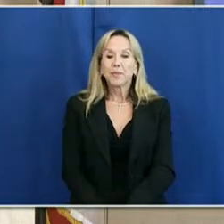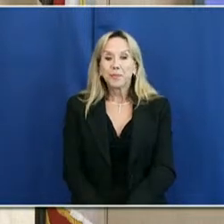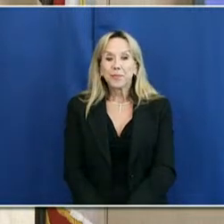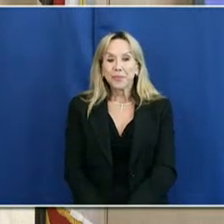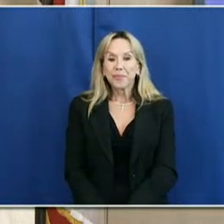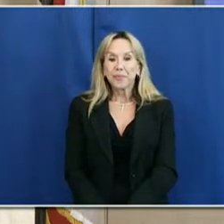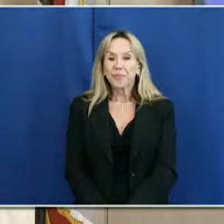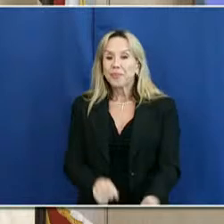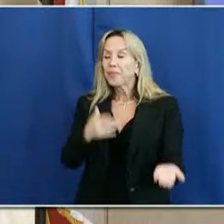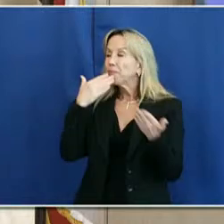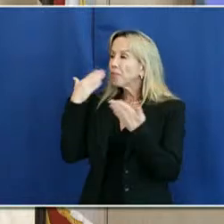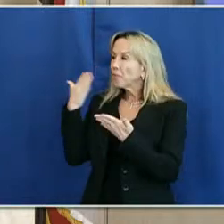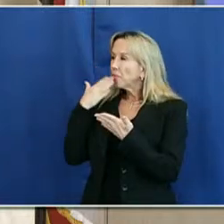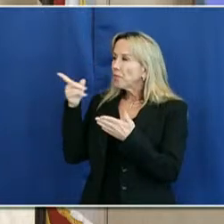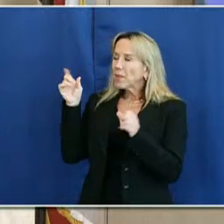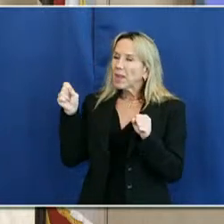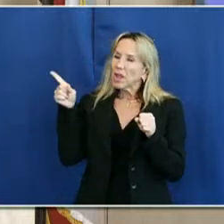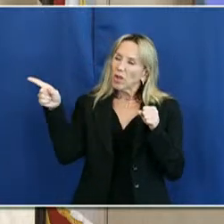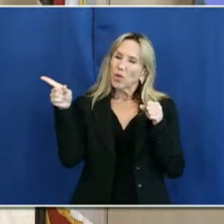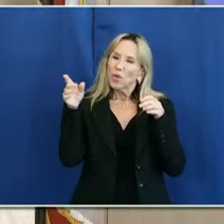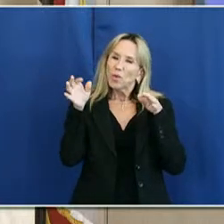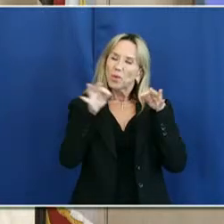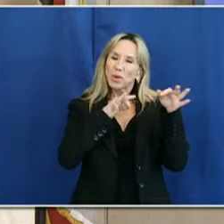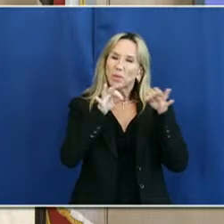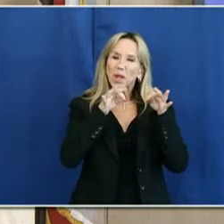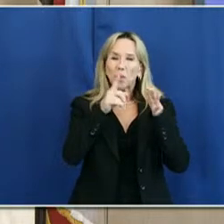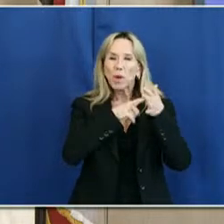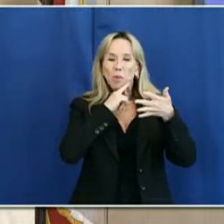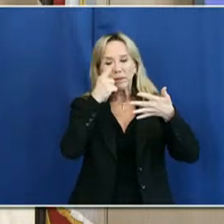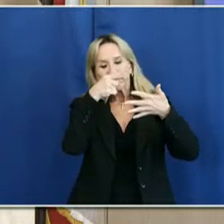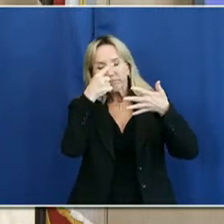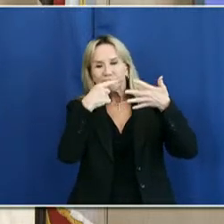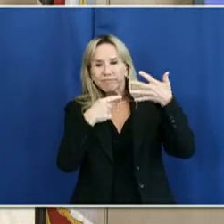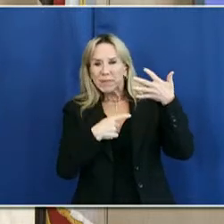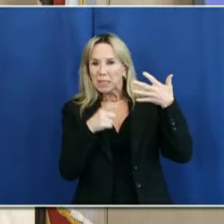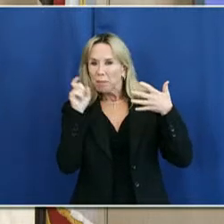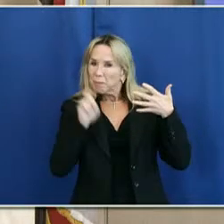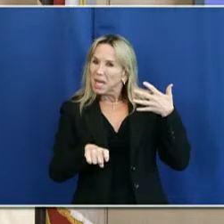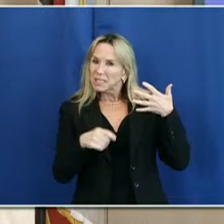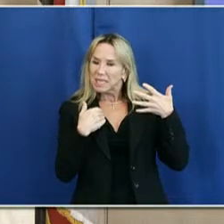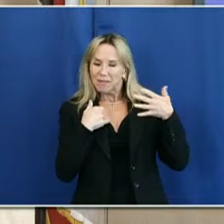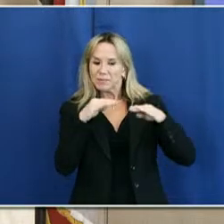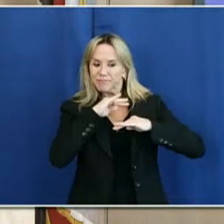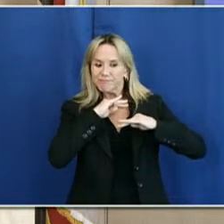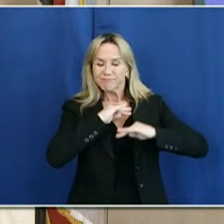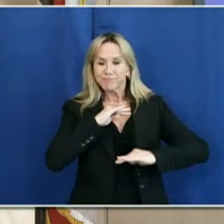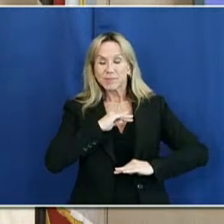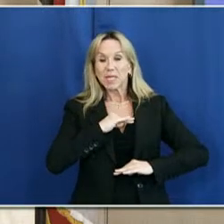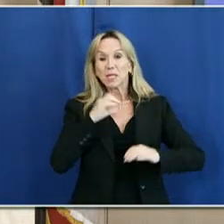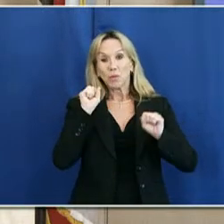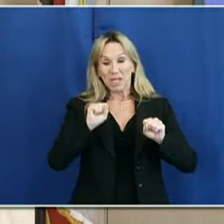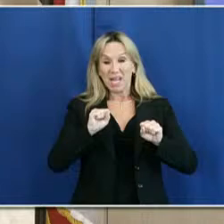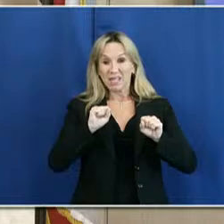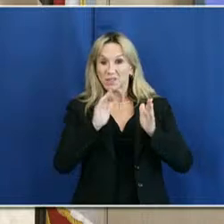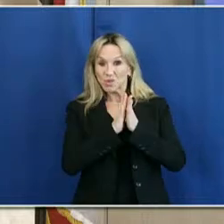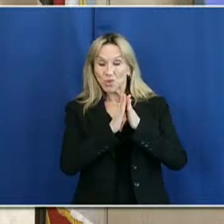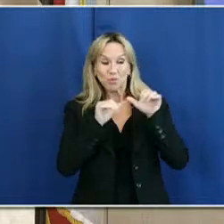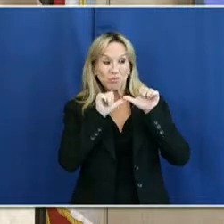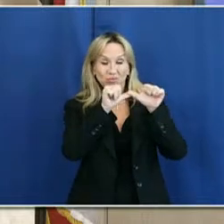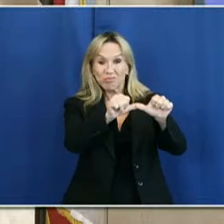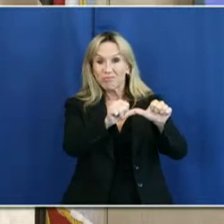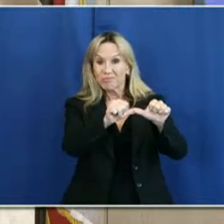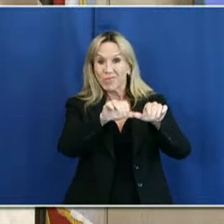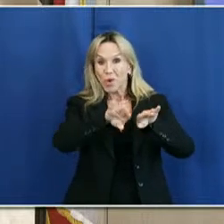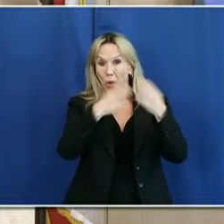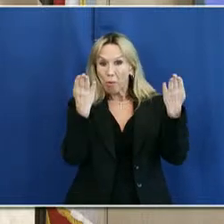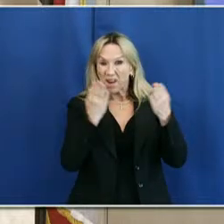Thank you. Can you lay out some of the criteria that's necessary to keep schools open beyond September 1st? Is there